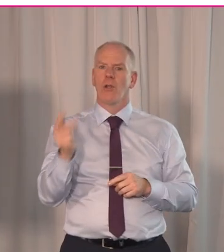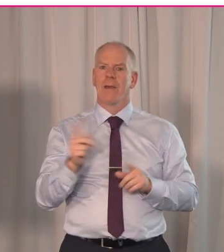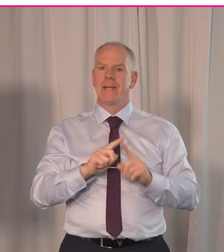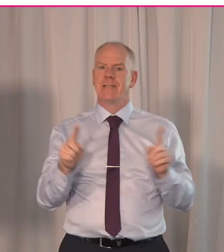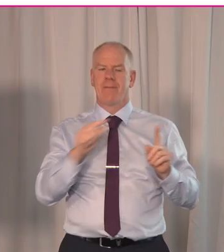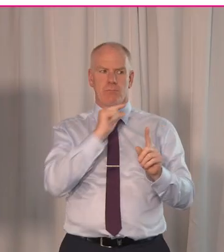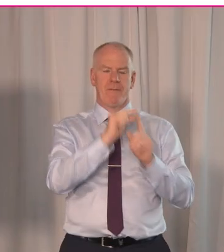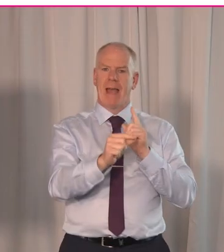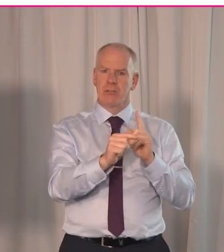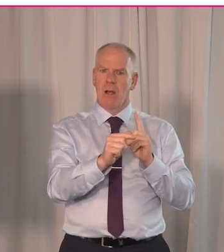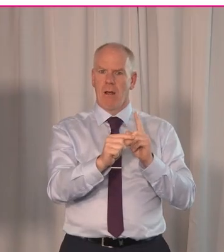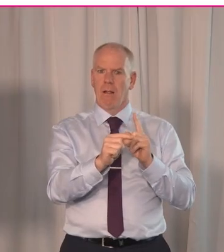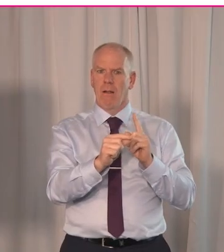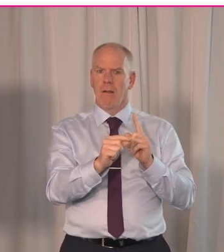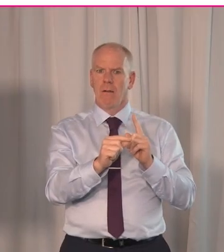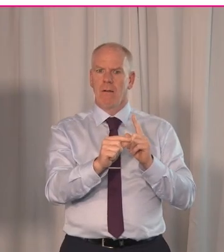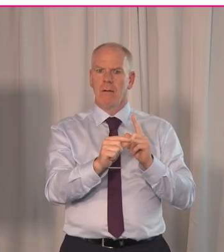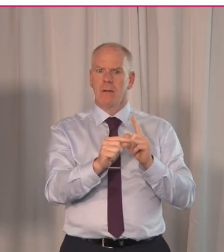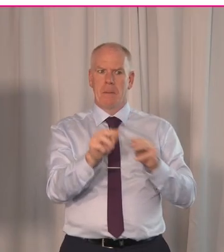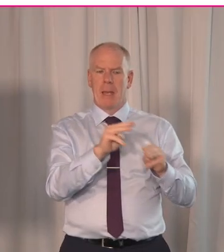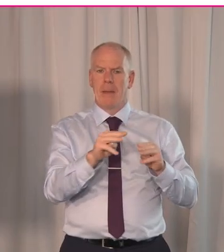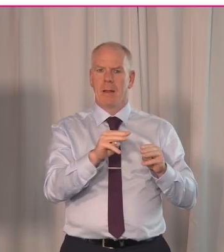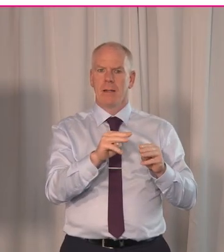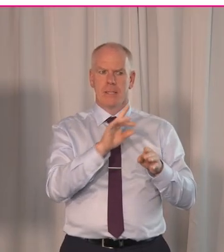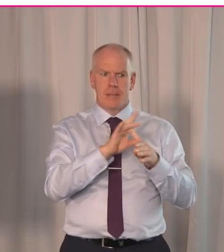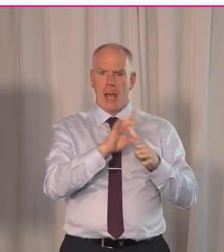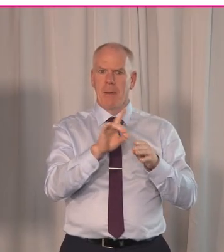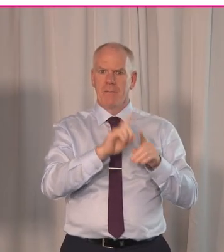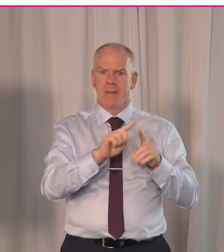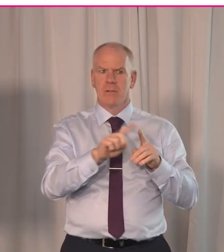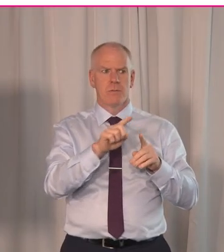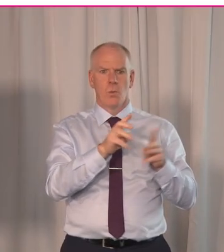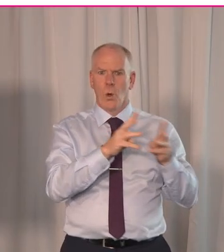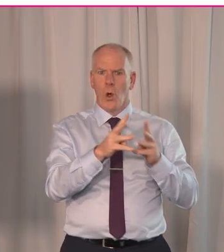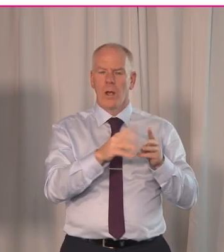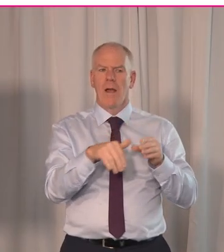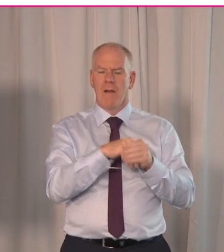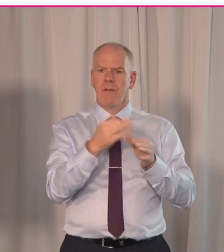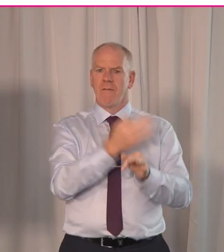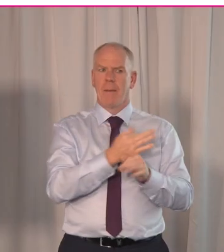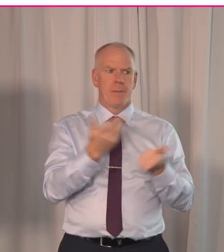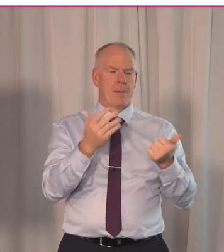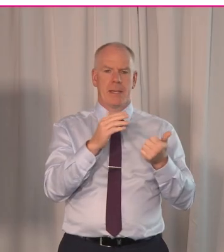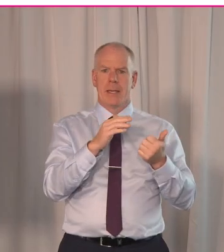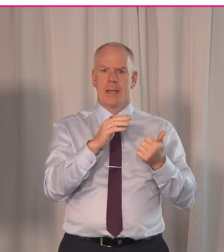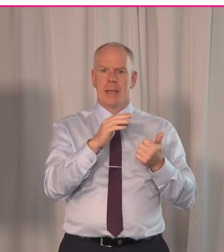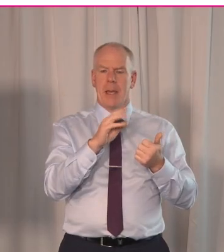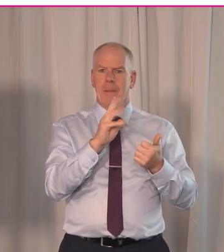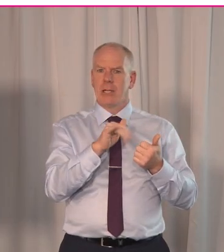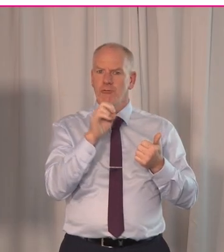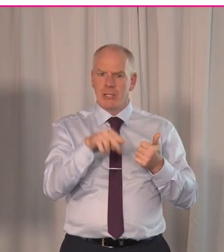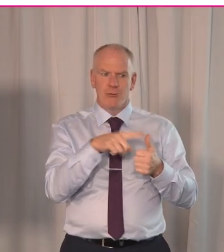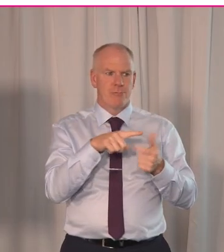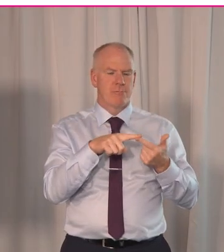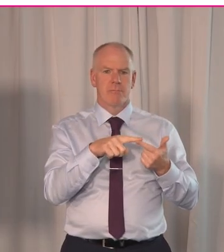professional disciplines who are involved in informing families of their child's disability in different scenarios, whether that's a paediatrician, an